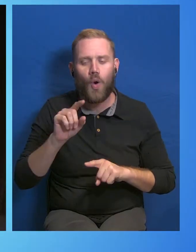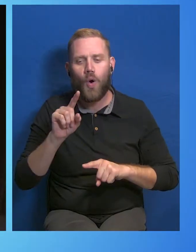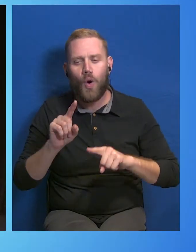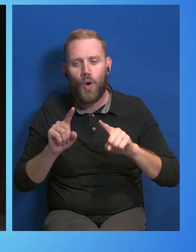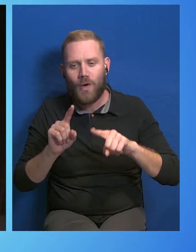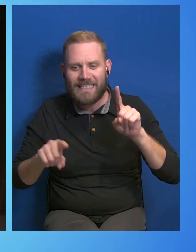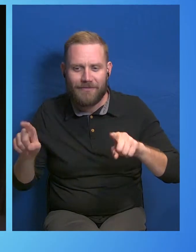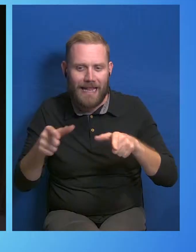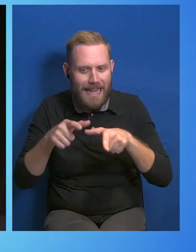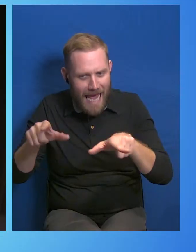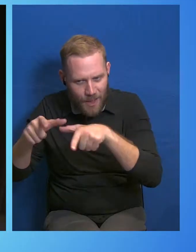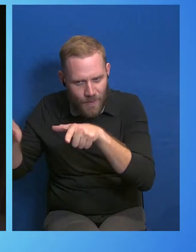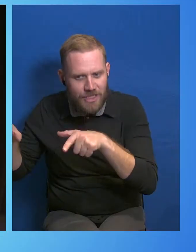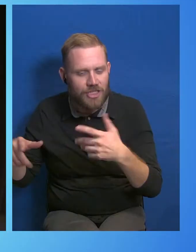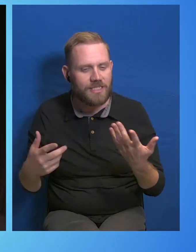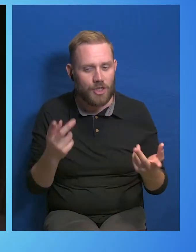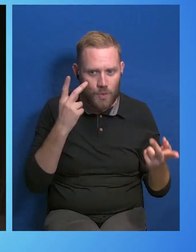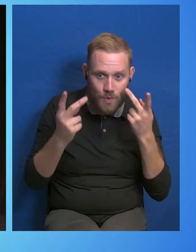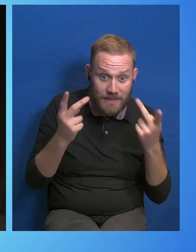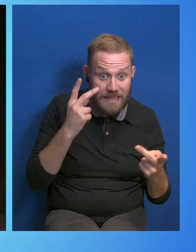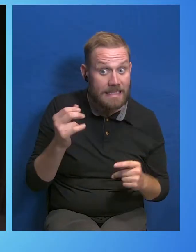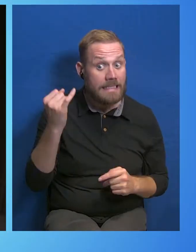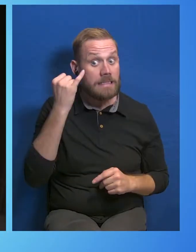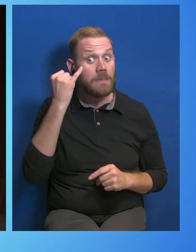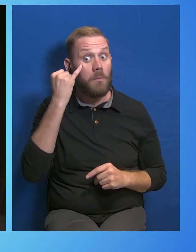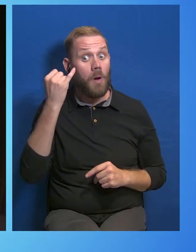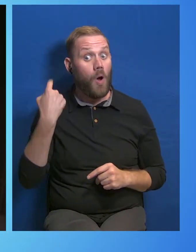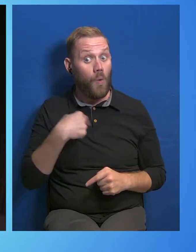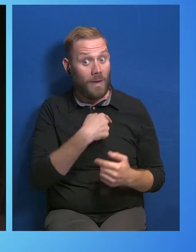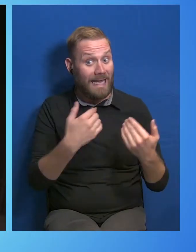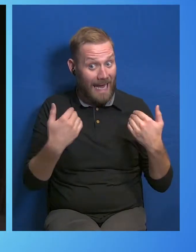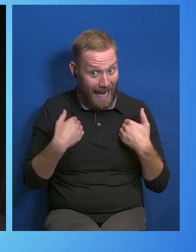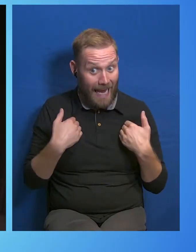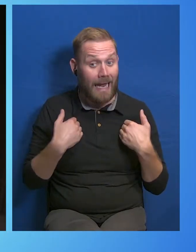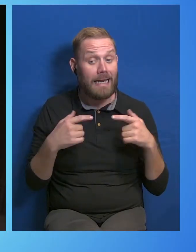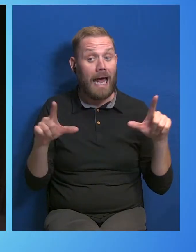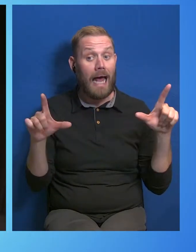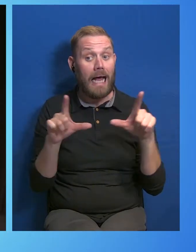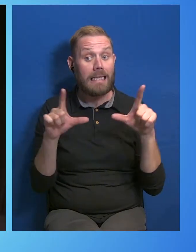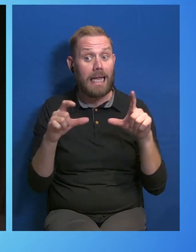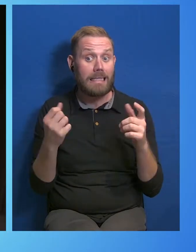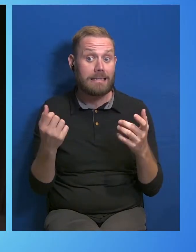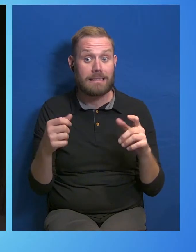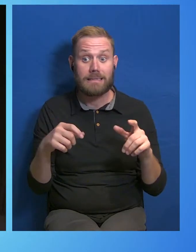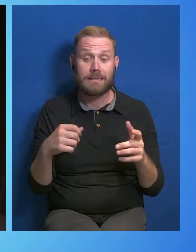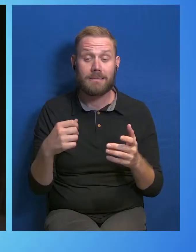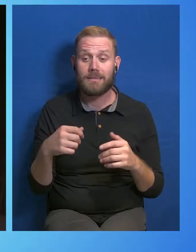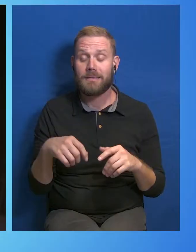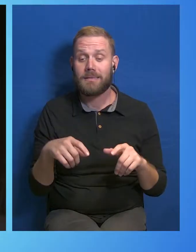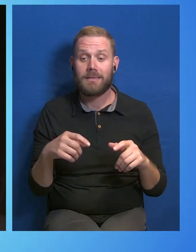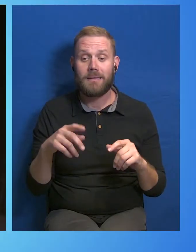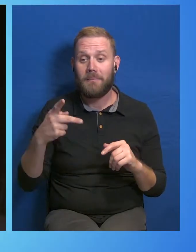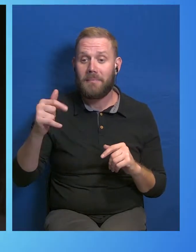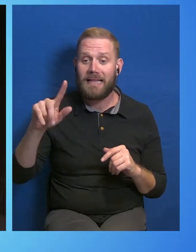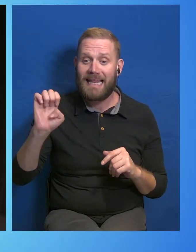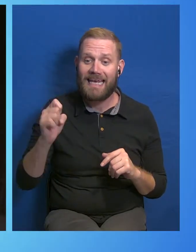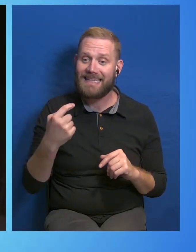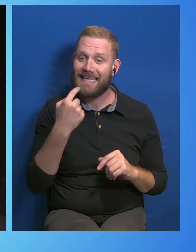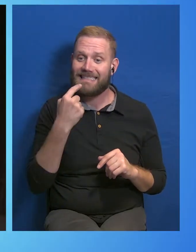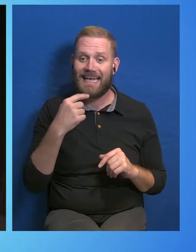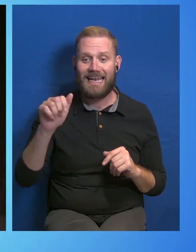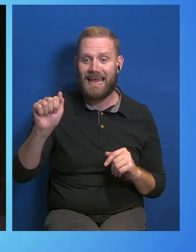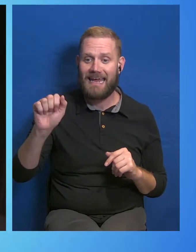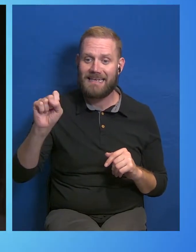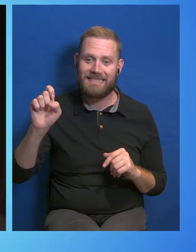language on it. So what if we had a license plate that says ASDB on the